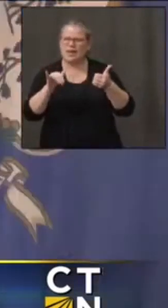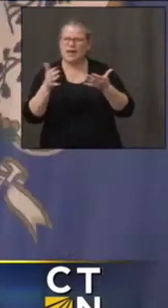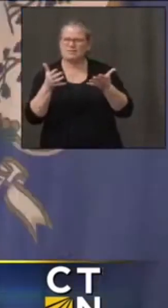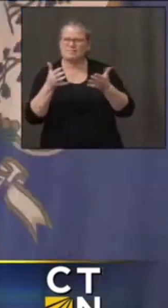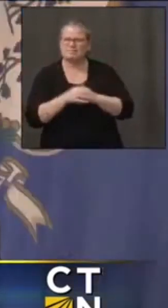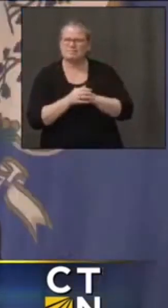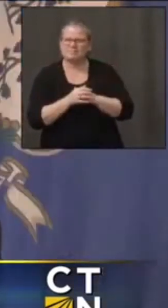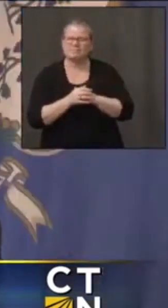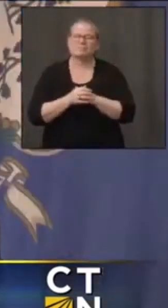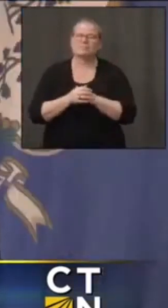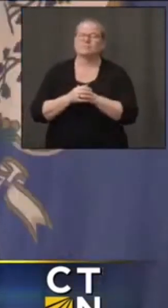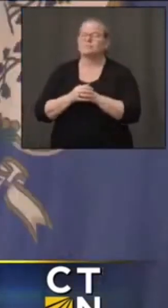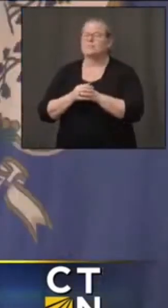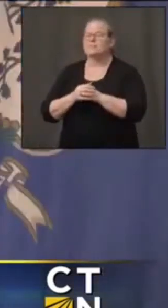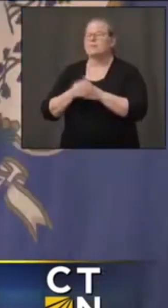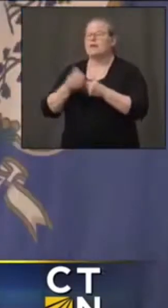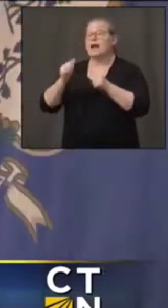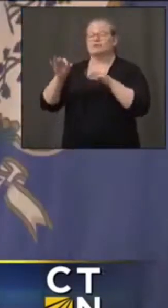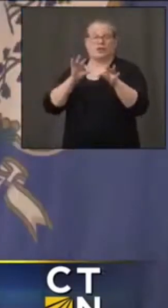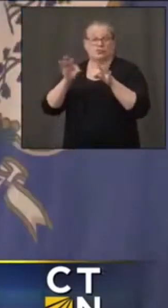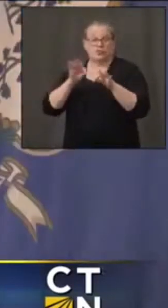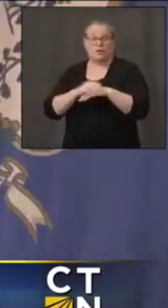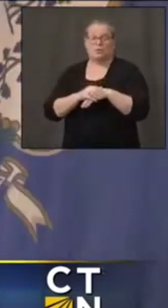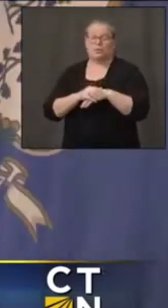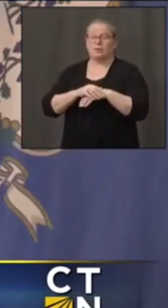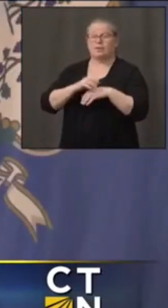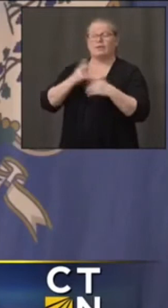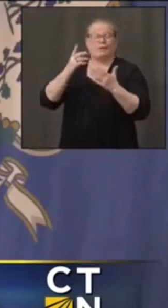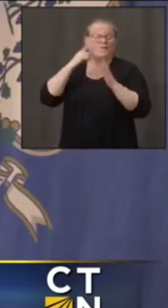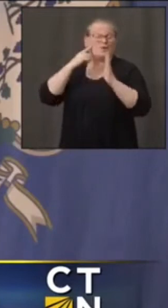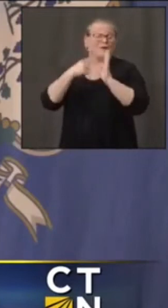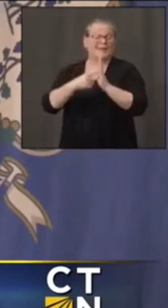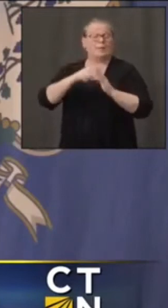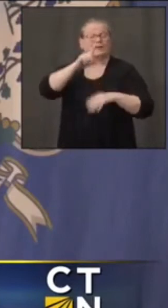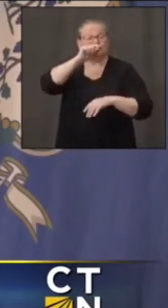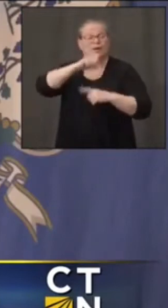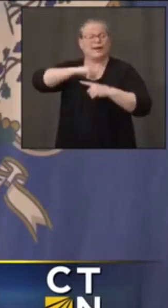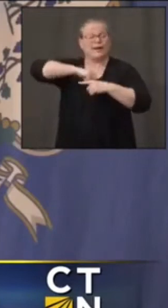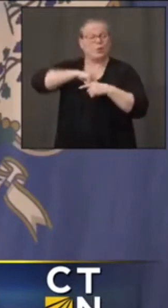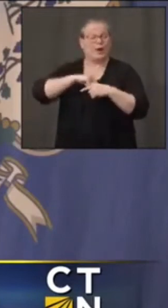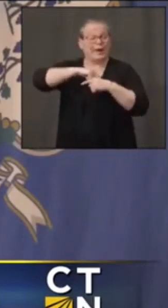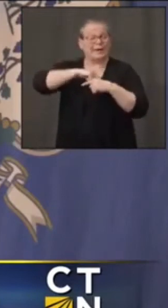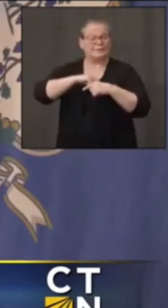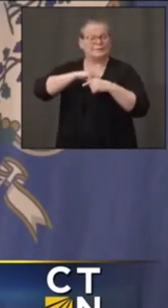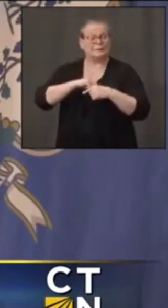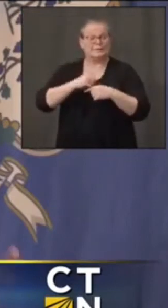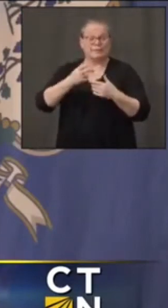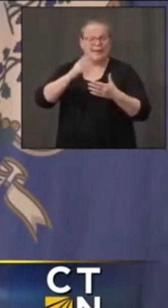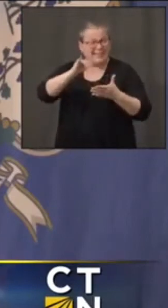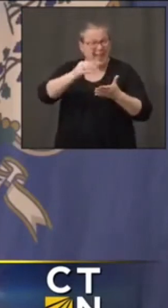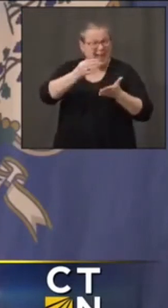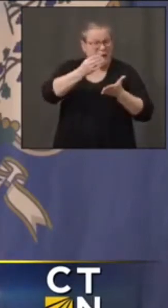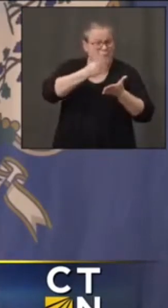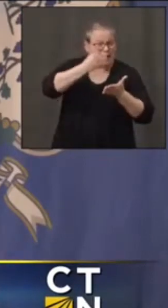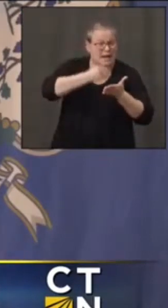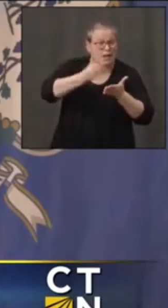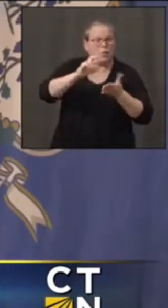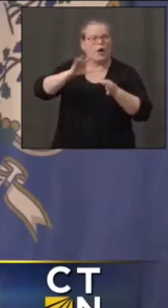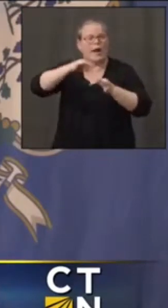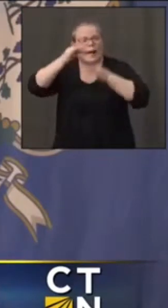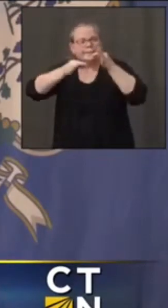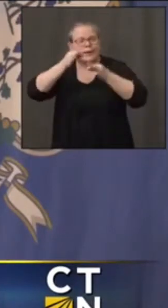I can tell you 3 chicken wings. Is that a meal or is that an appetizer? What I really care about is people sitting